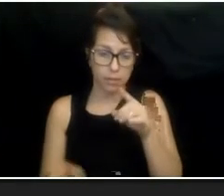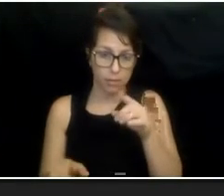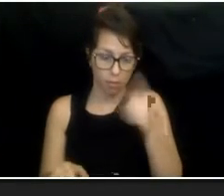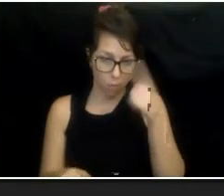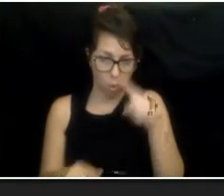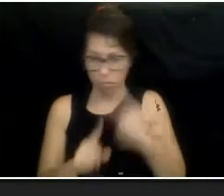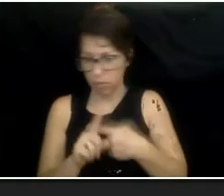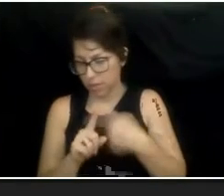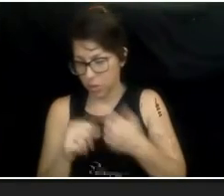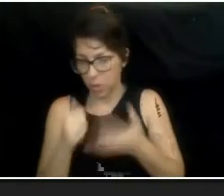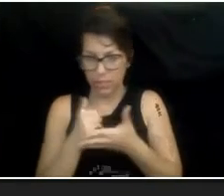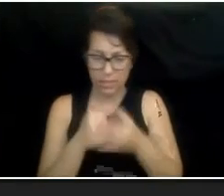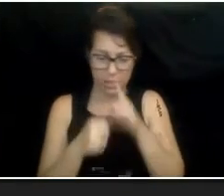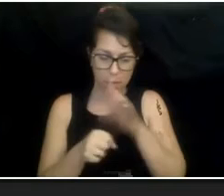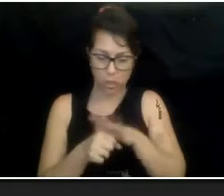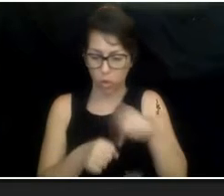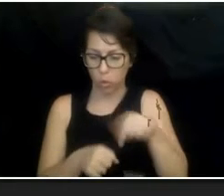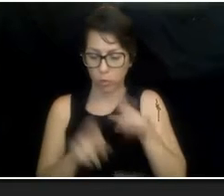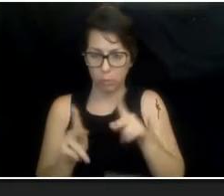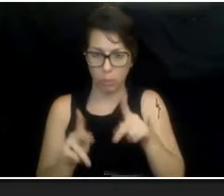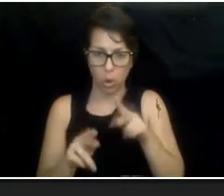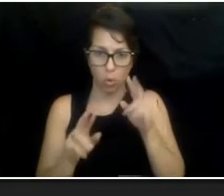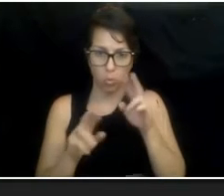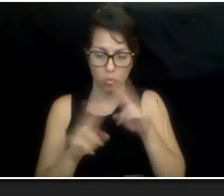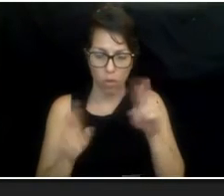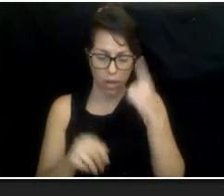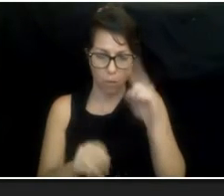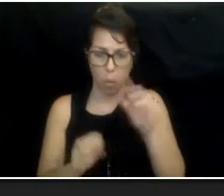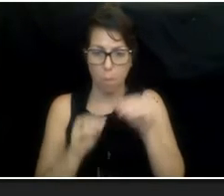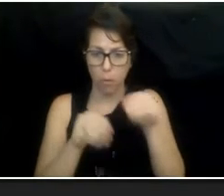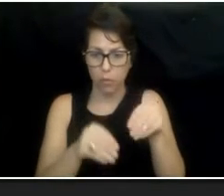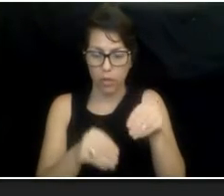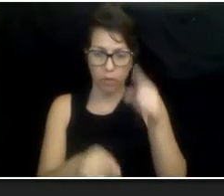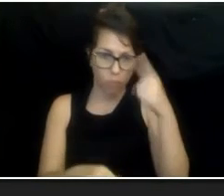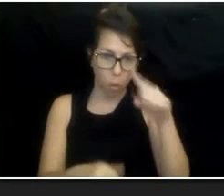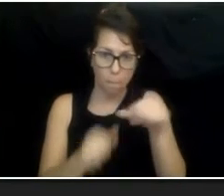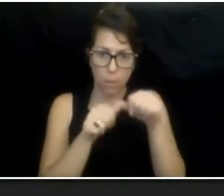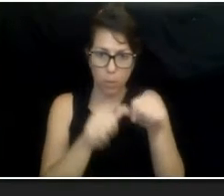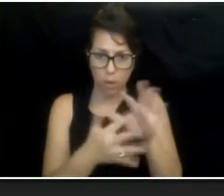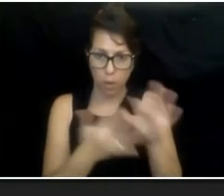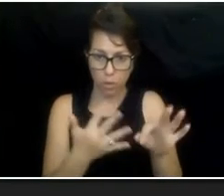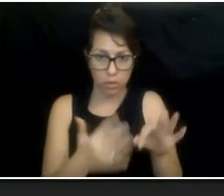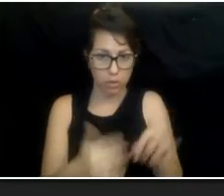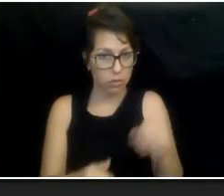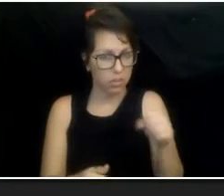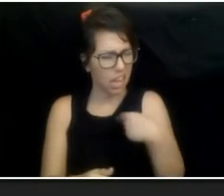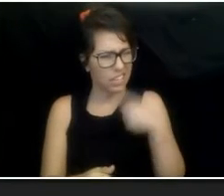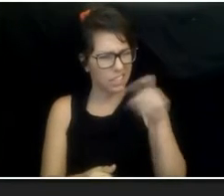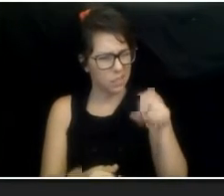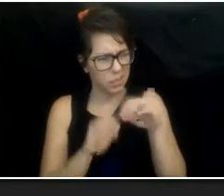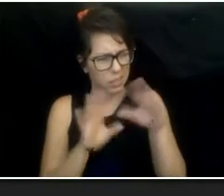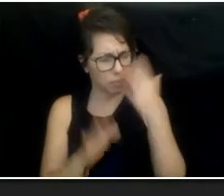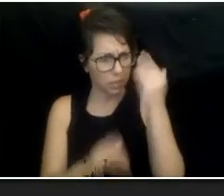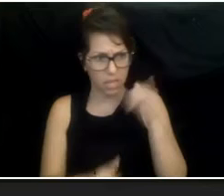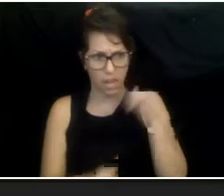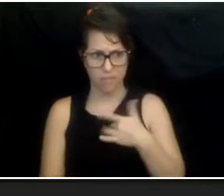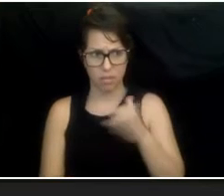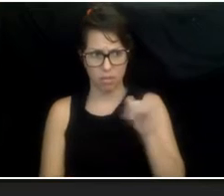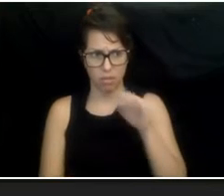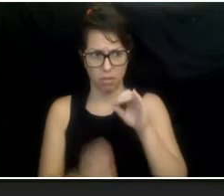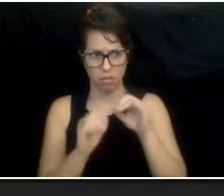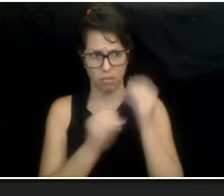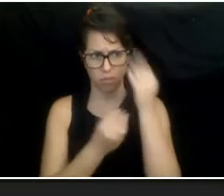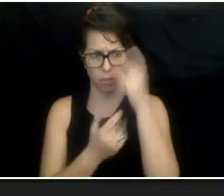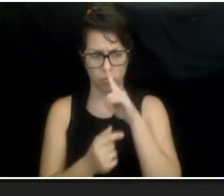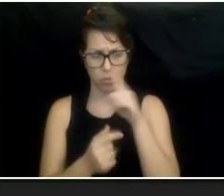is an opportunity if you're in a situation where you can no longer live with your abuser and you and your